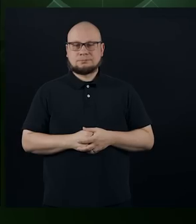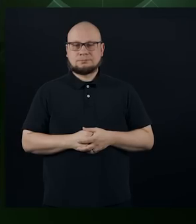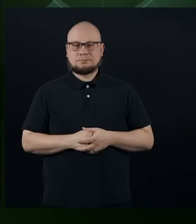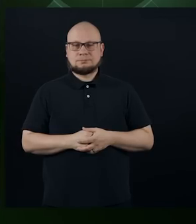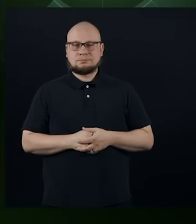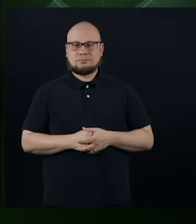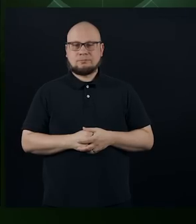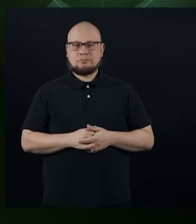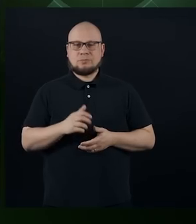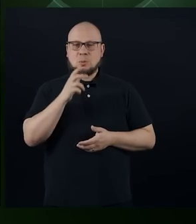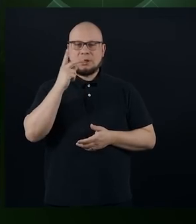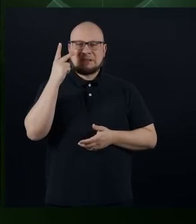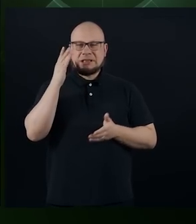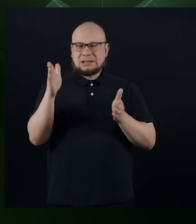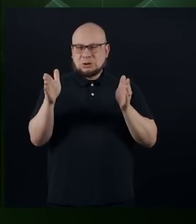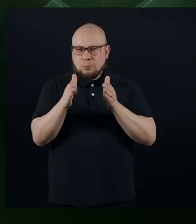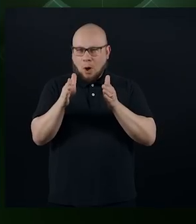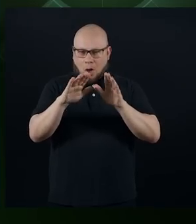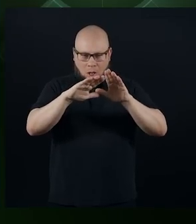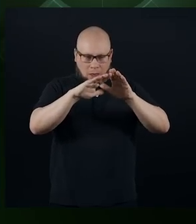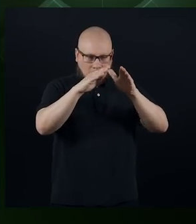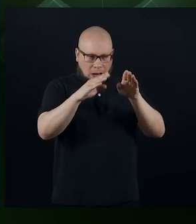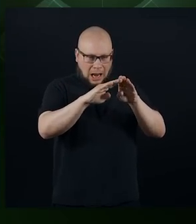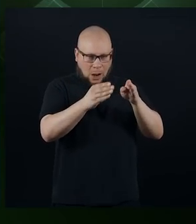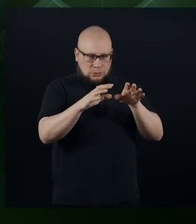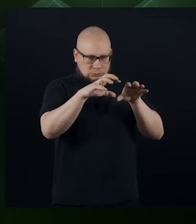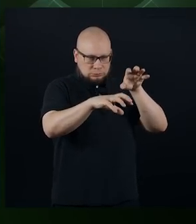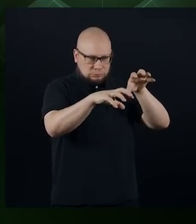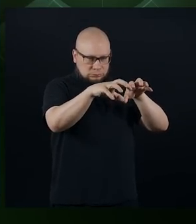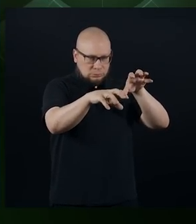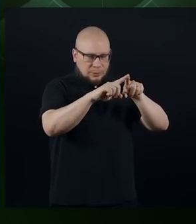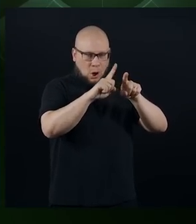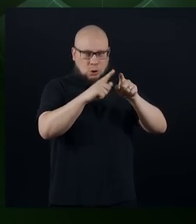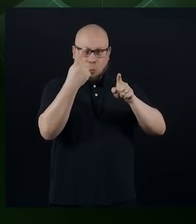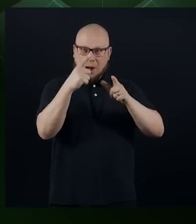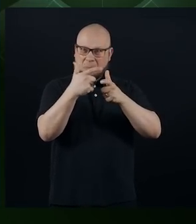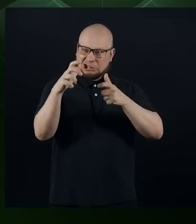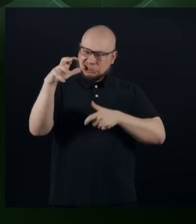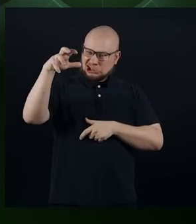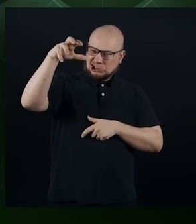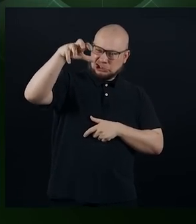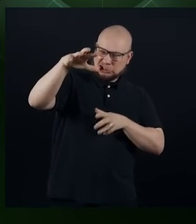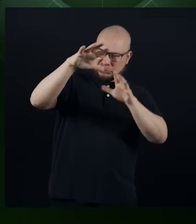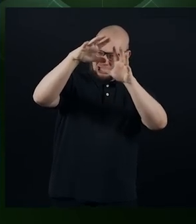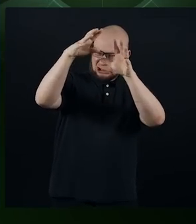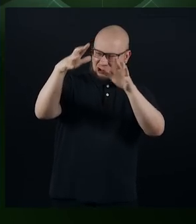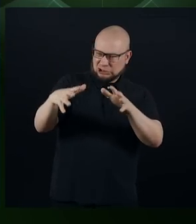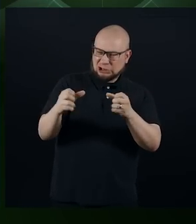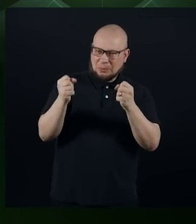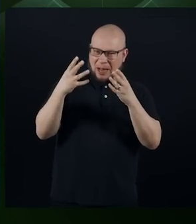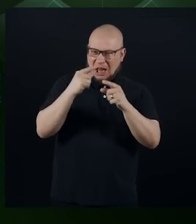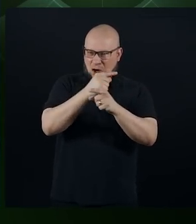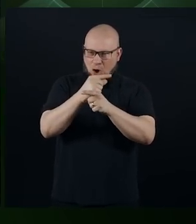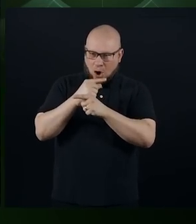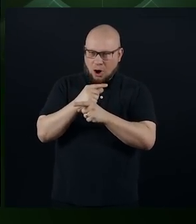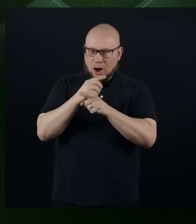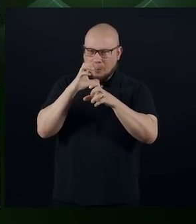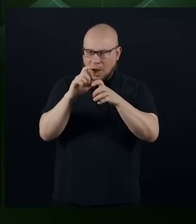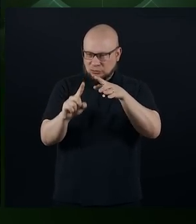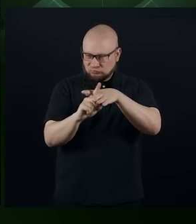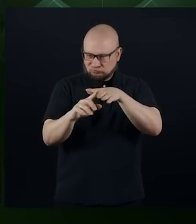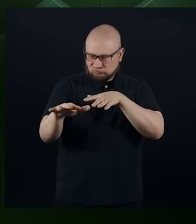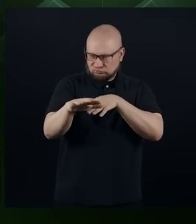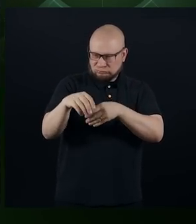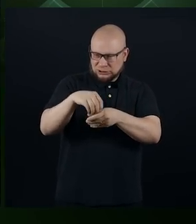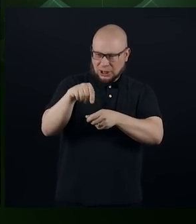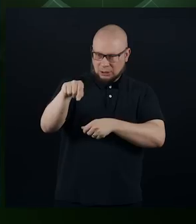You'll see a Siren Shrine, which is a smaller building, but also the Siren Citadel, which is guarded and home to the